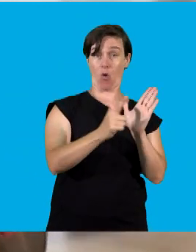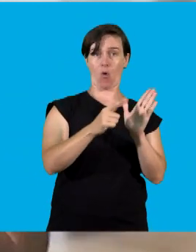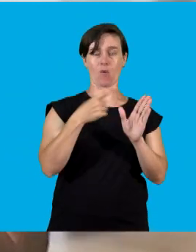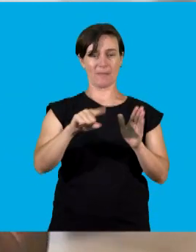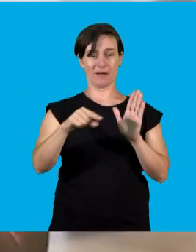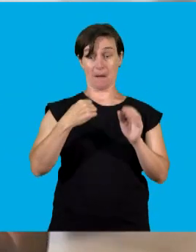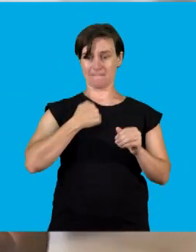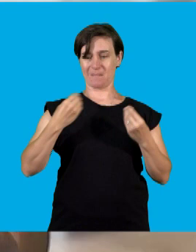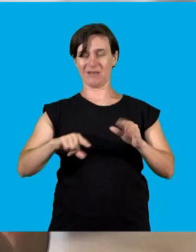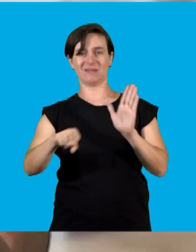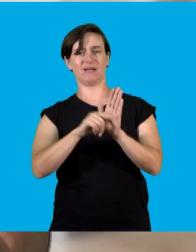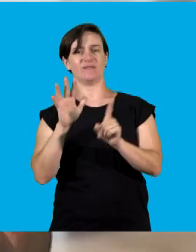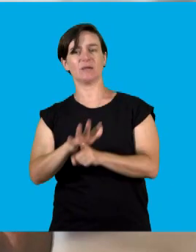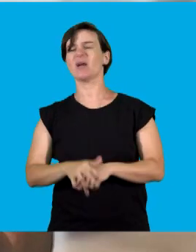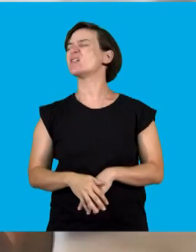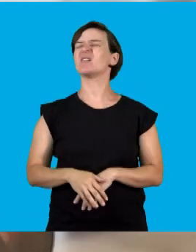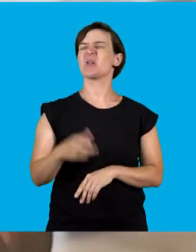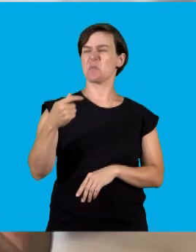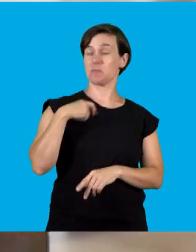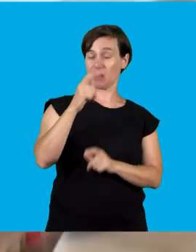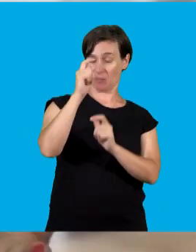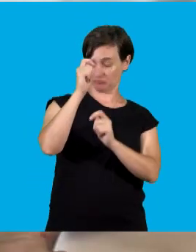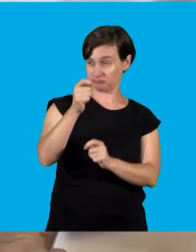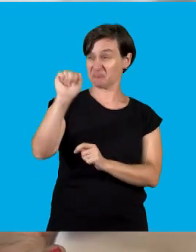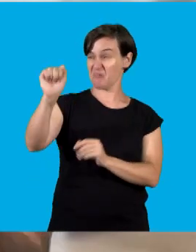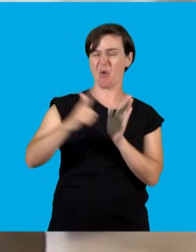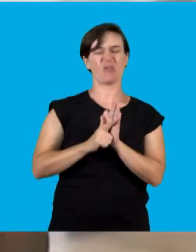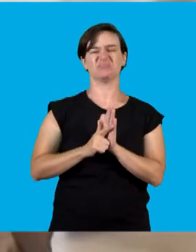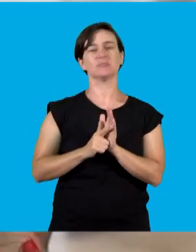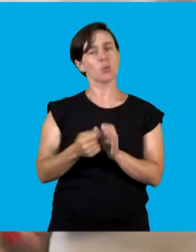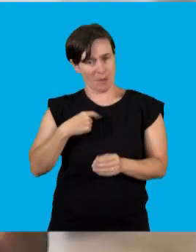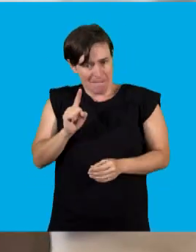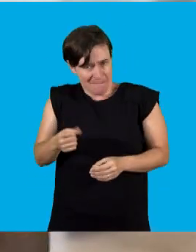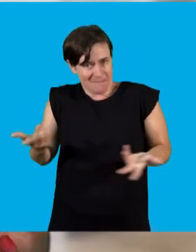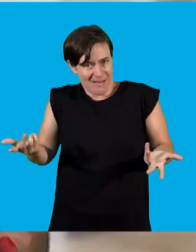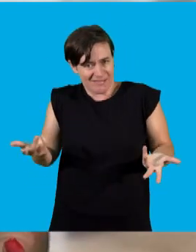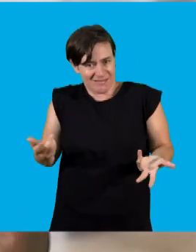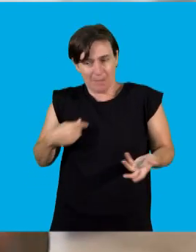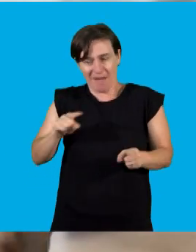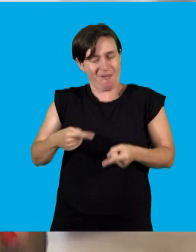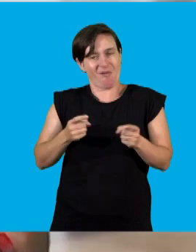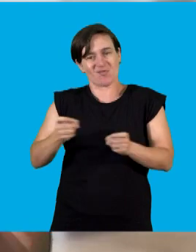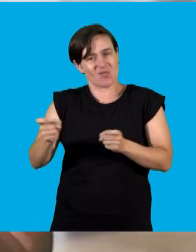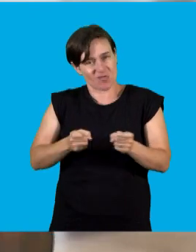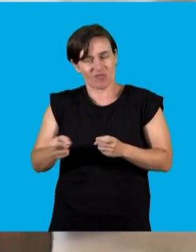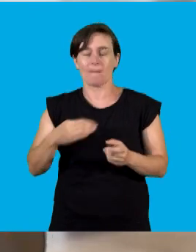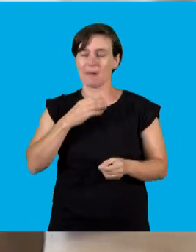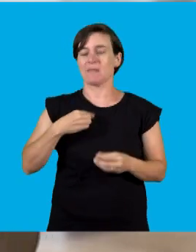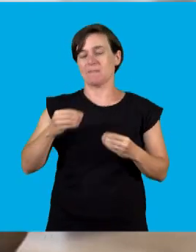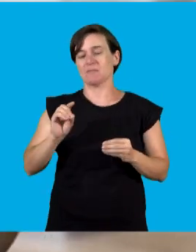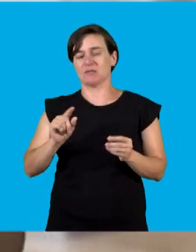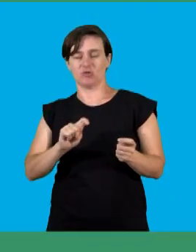as a business, what do? Do you say, no, I'm not going to comply? No, you have to comply. You've got no control. You have to comply. You have to adapt.